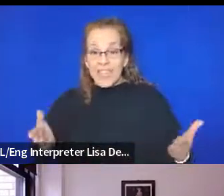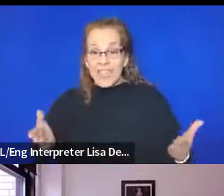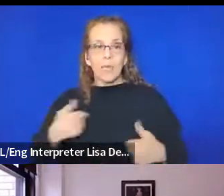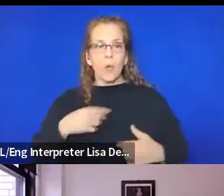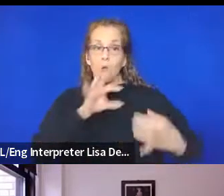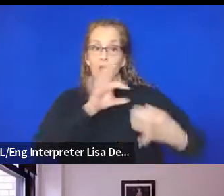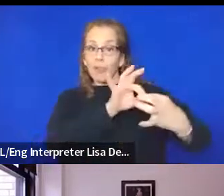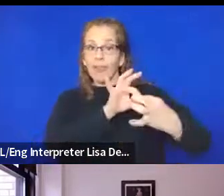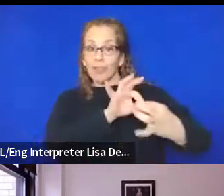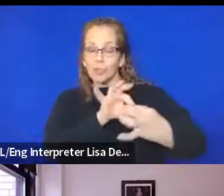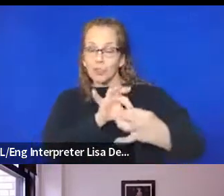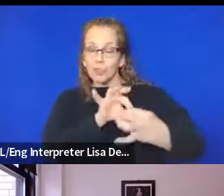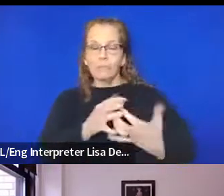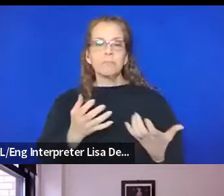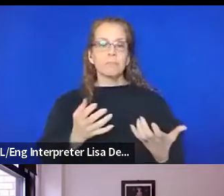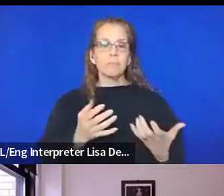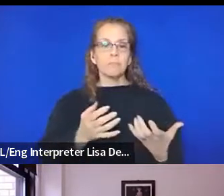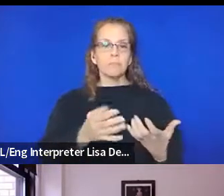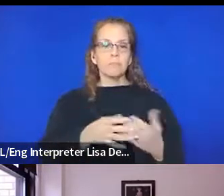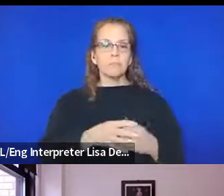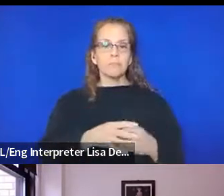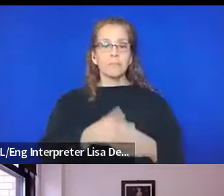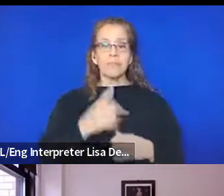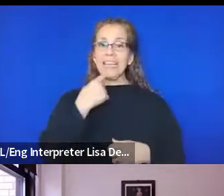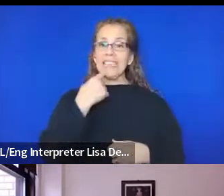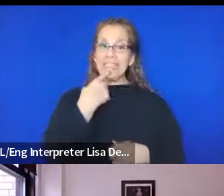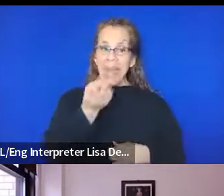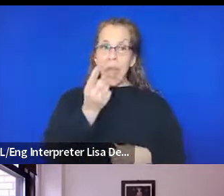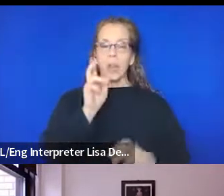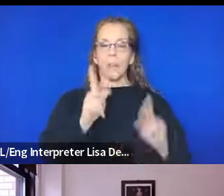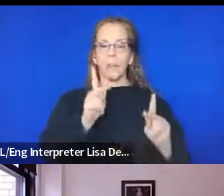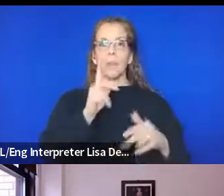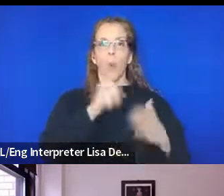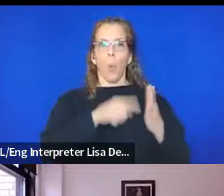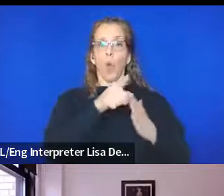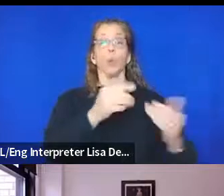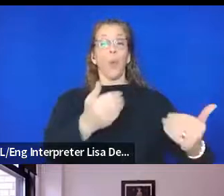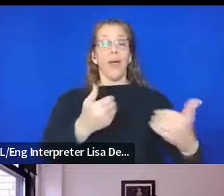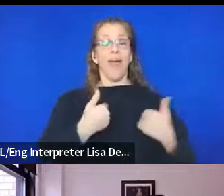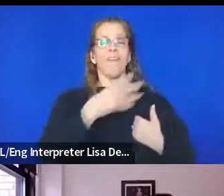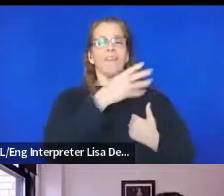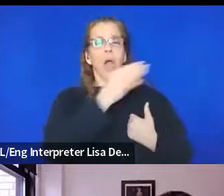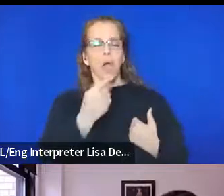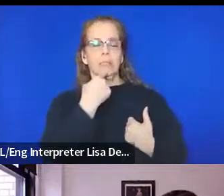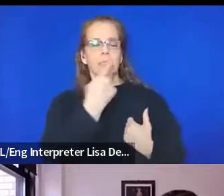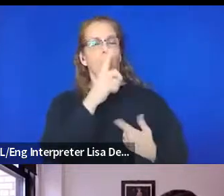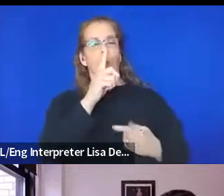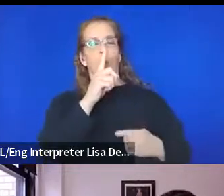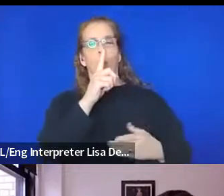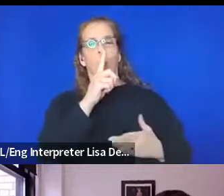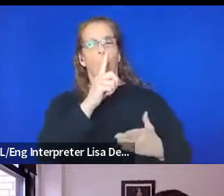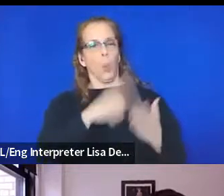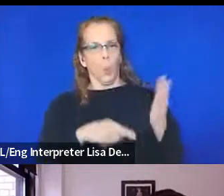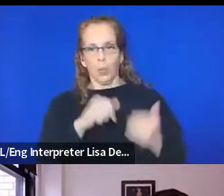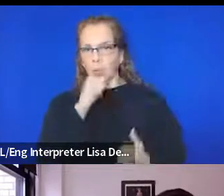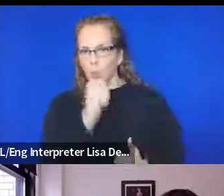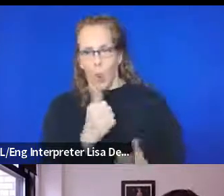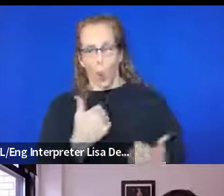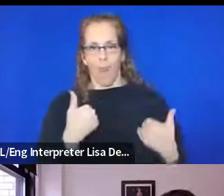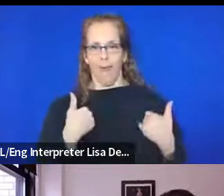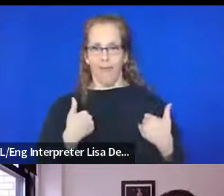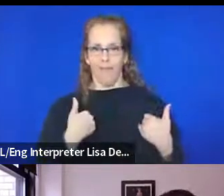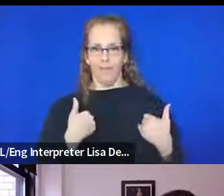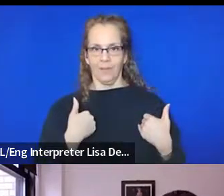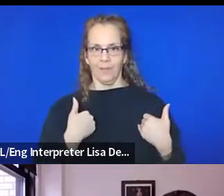relationships. Tell people what you have and tell people what you don't have, and tell people what they can expect you